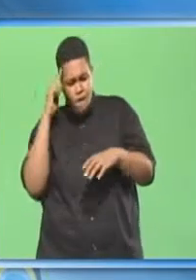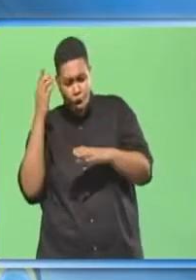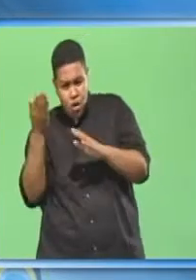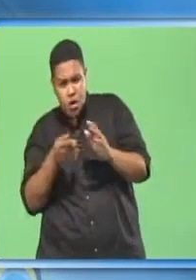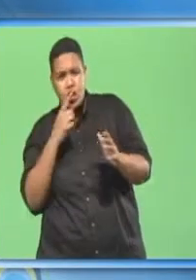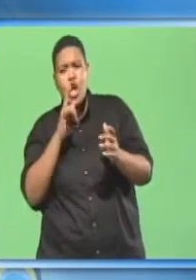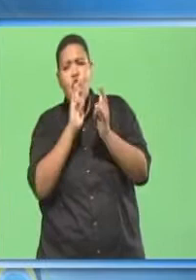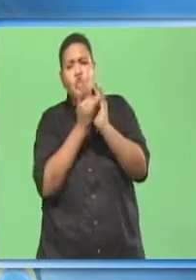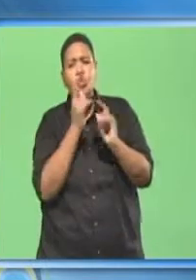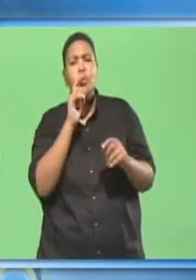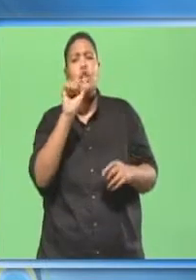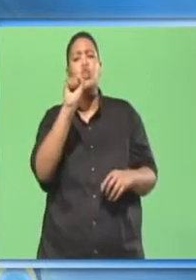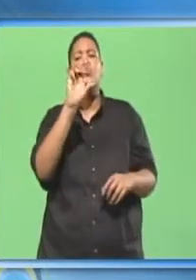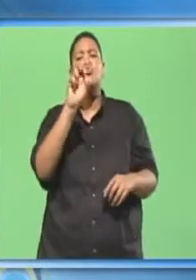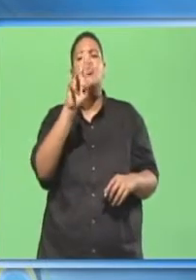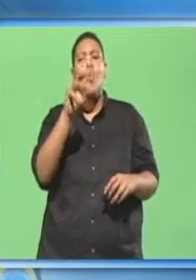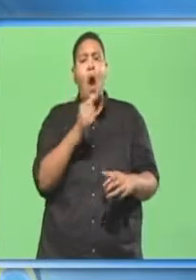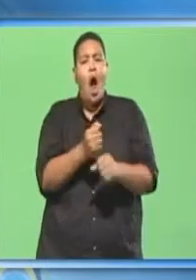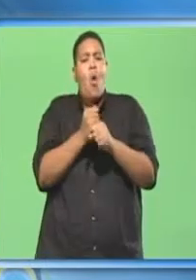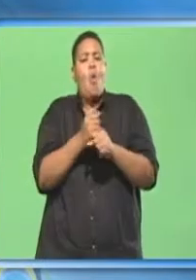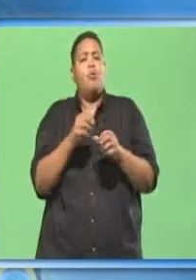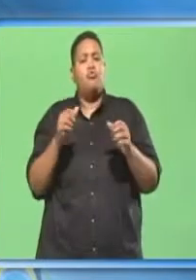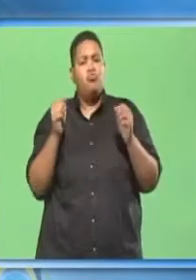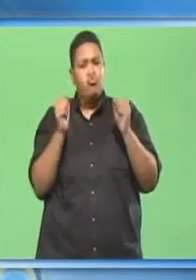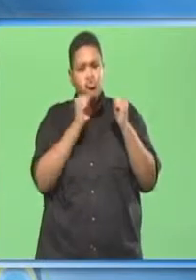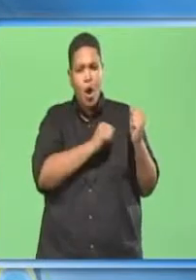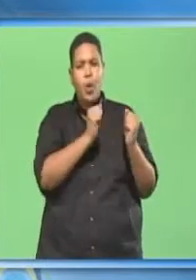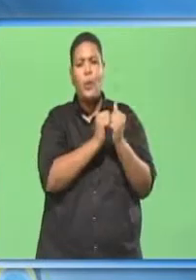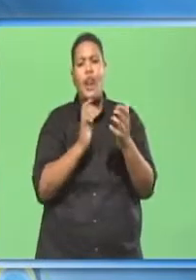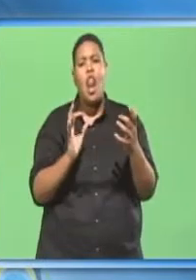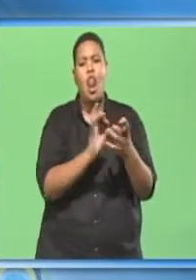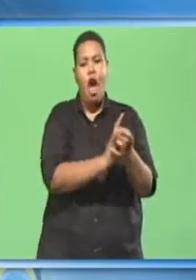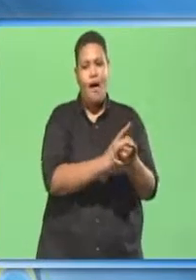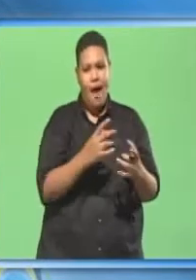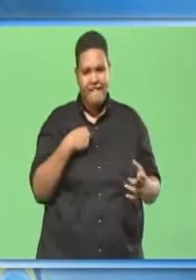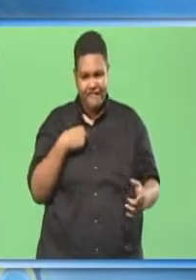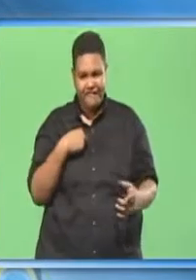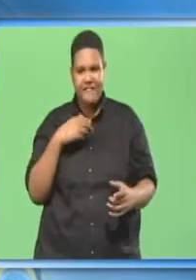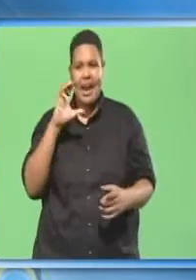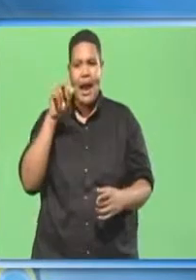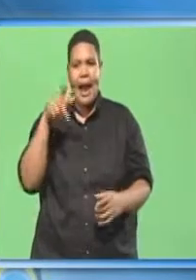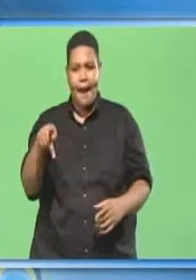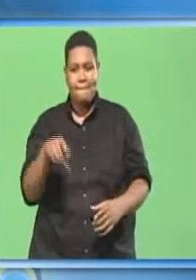of screws and is held firmly in position by a locking cap.